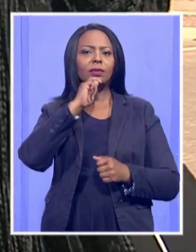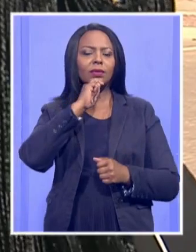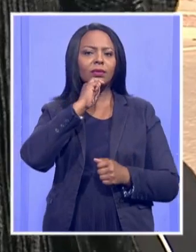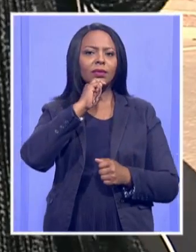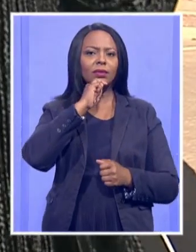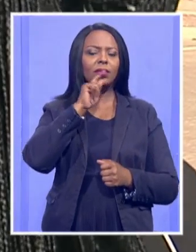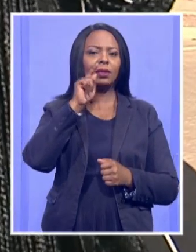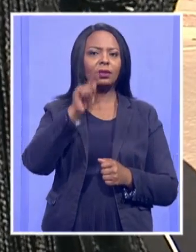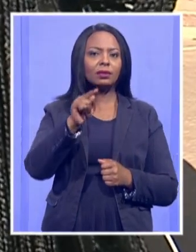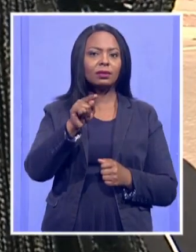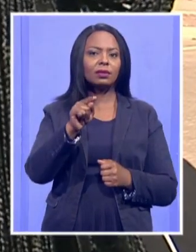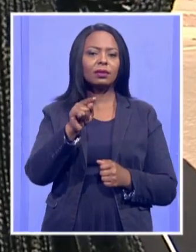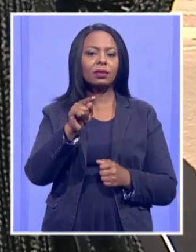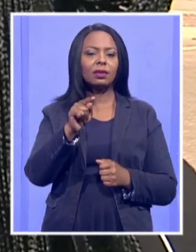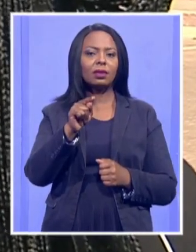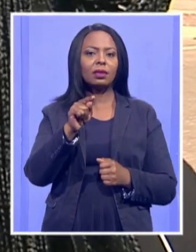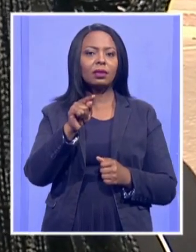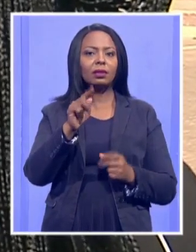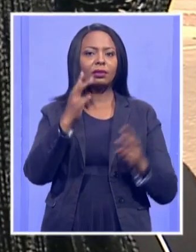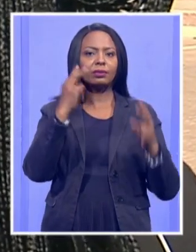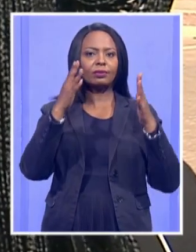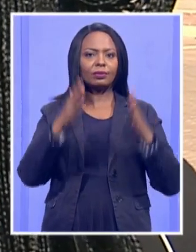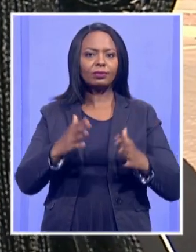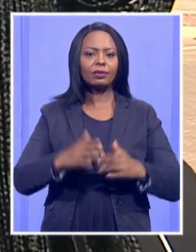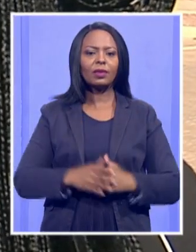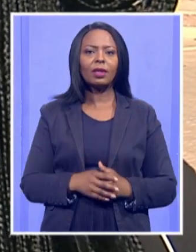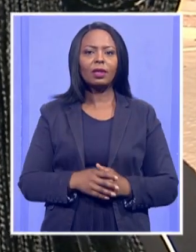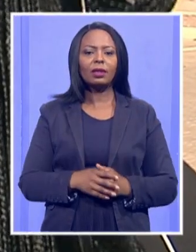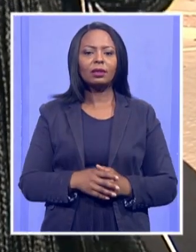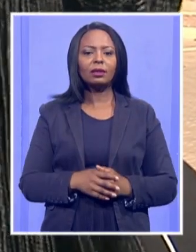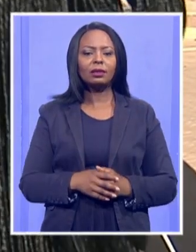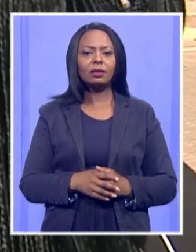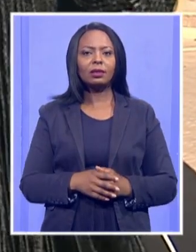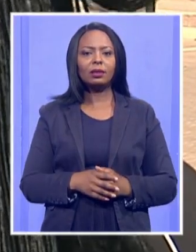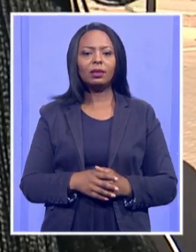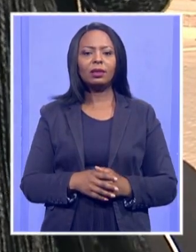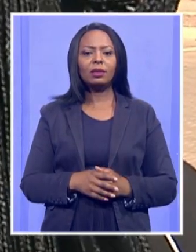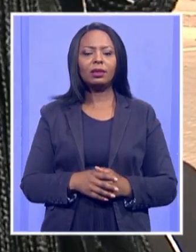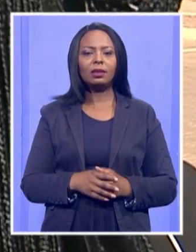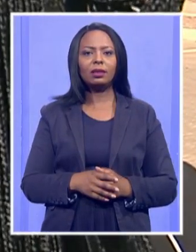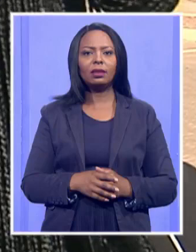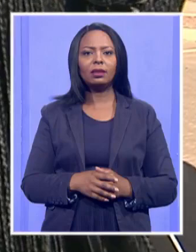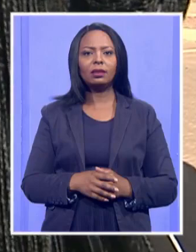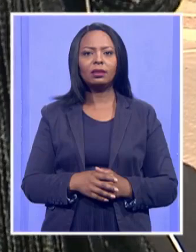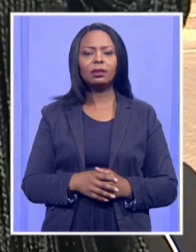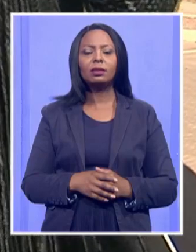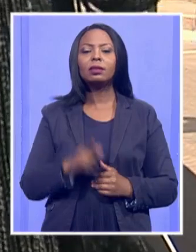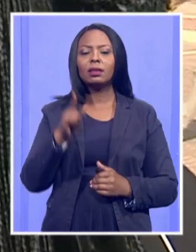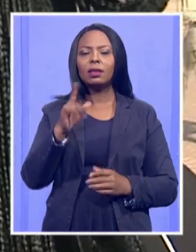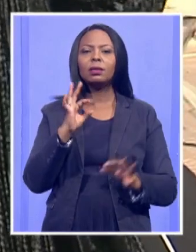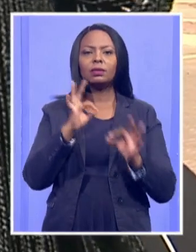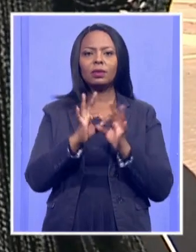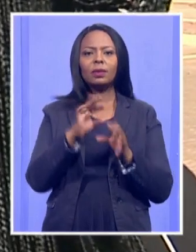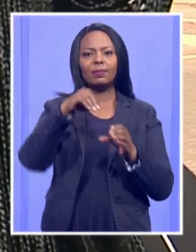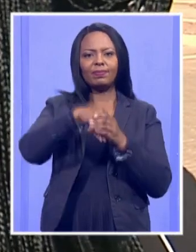SABC. I think I just want to put your question into proper context.